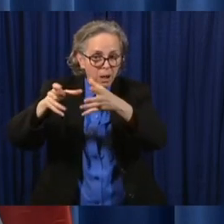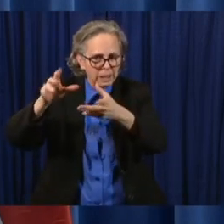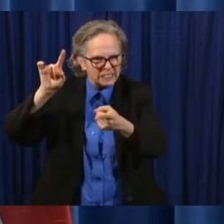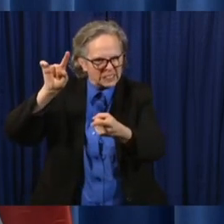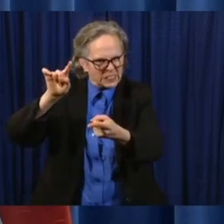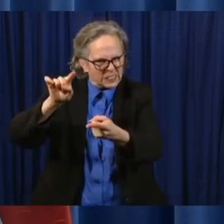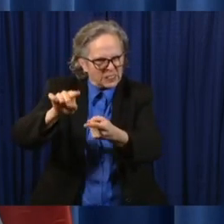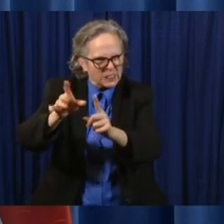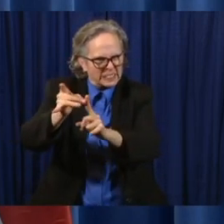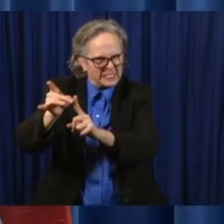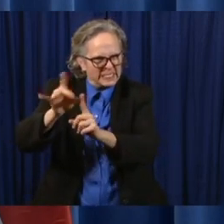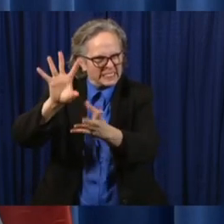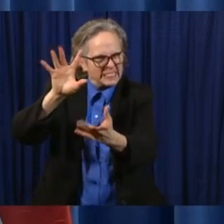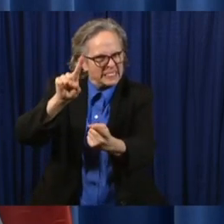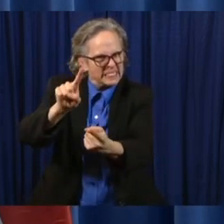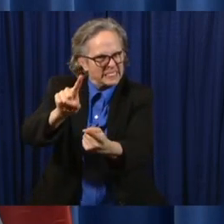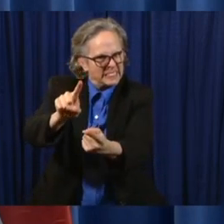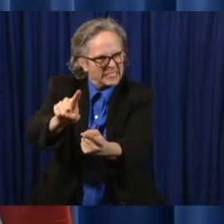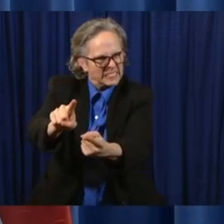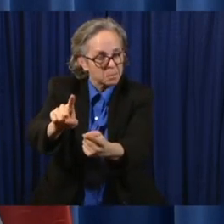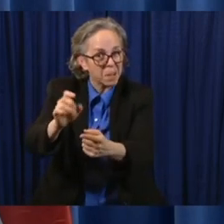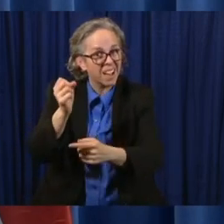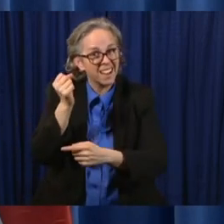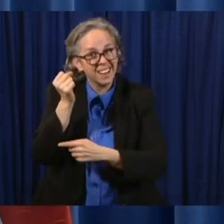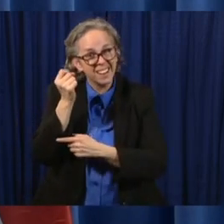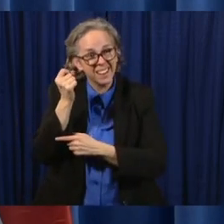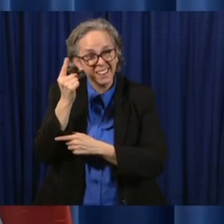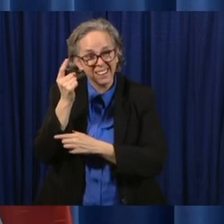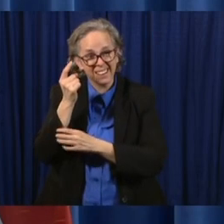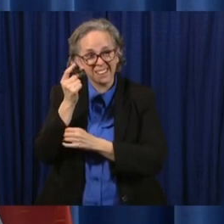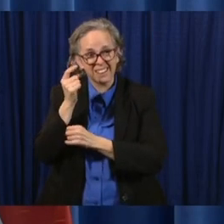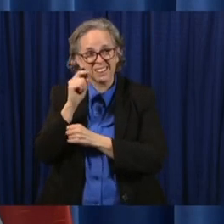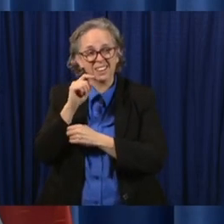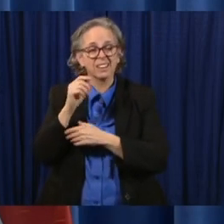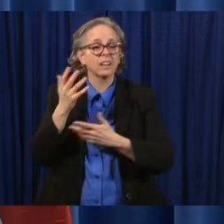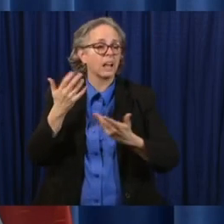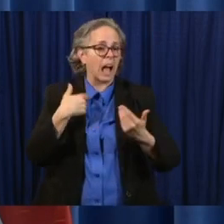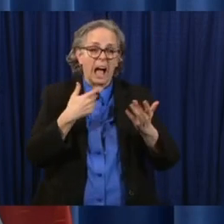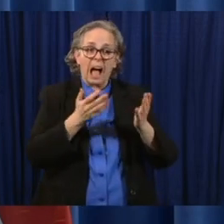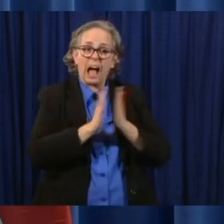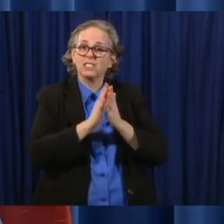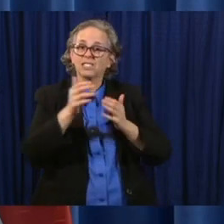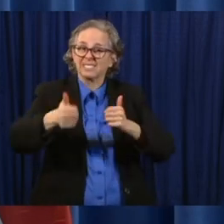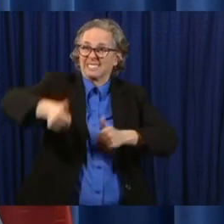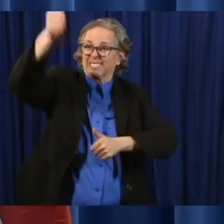the 90, I asked my director, I asked some of our team